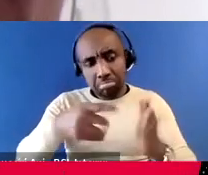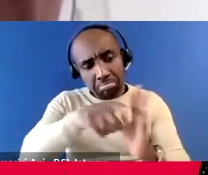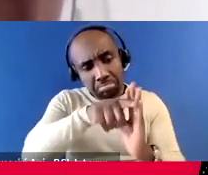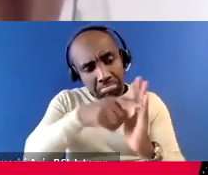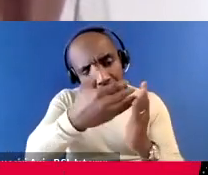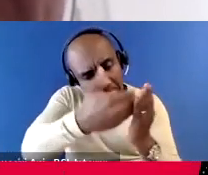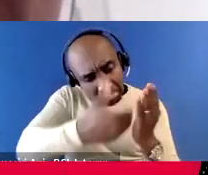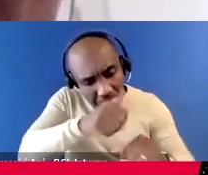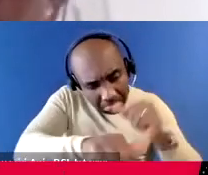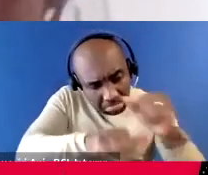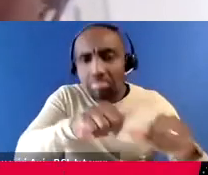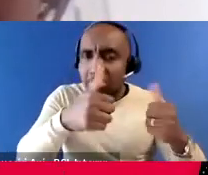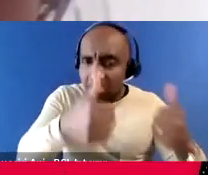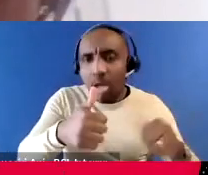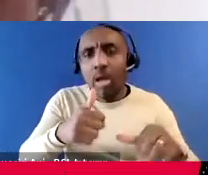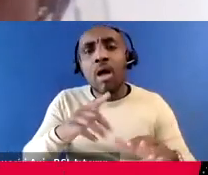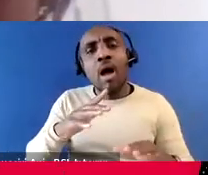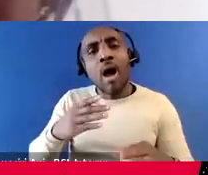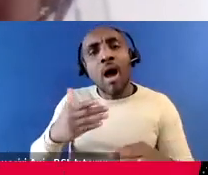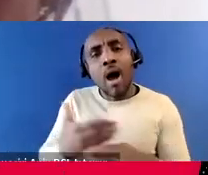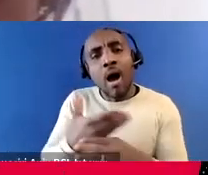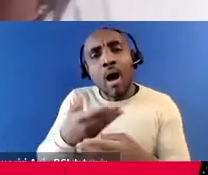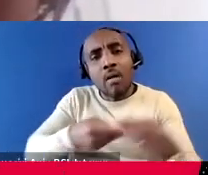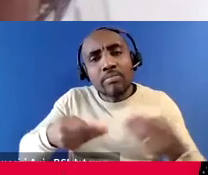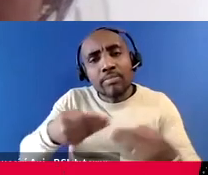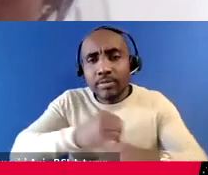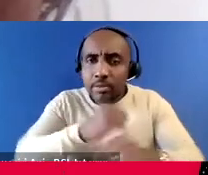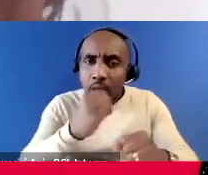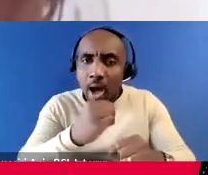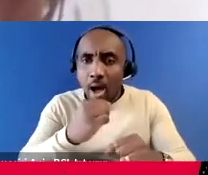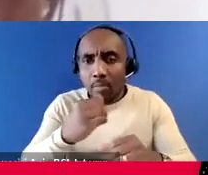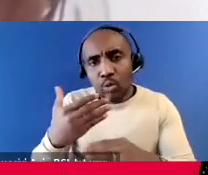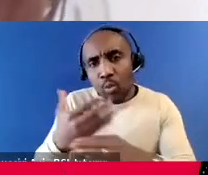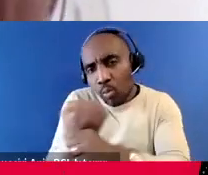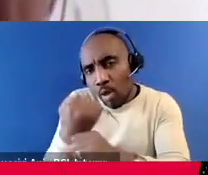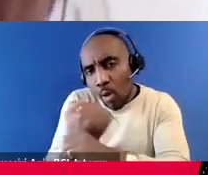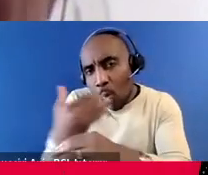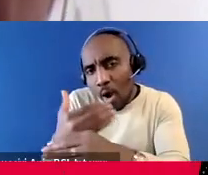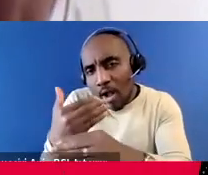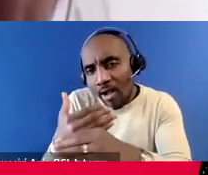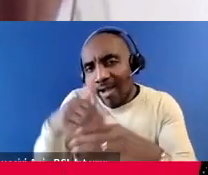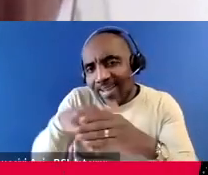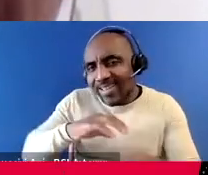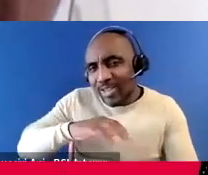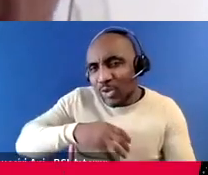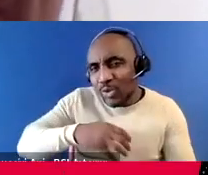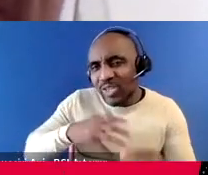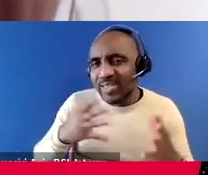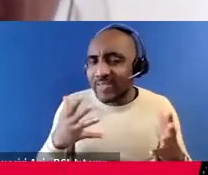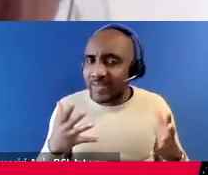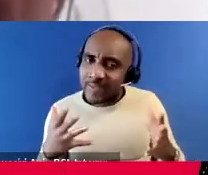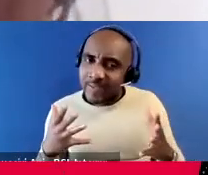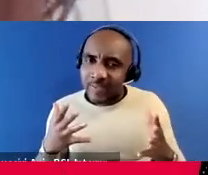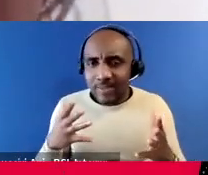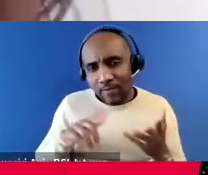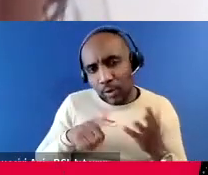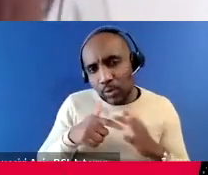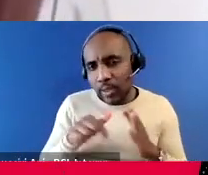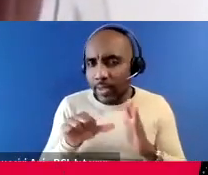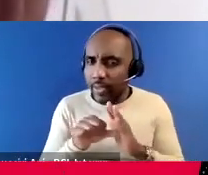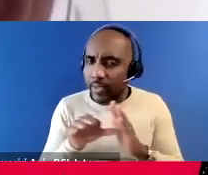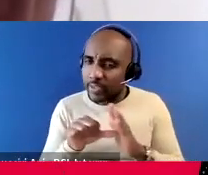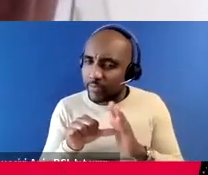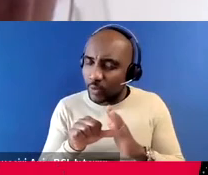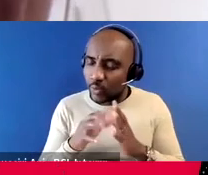because trade unions' remits are to protect jobs. And so those who are representing arms workers